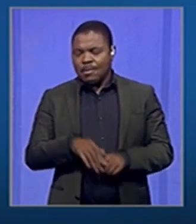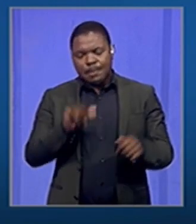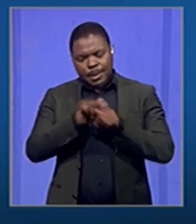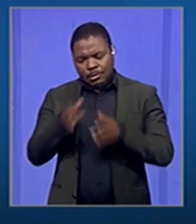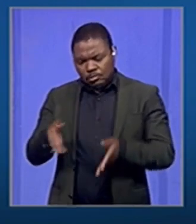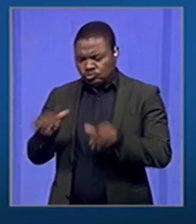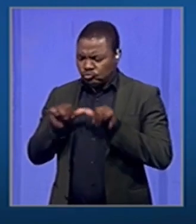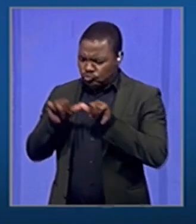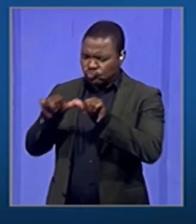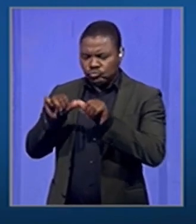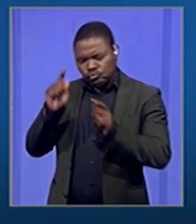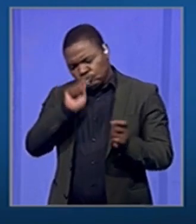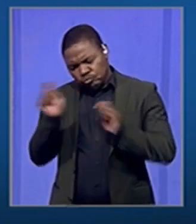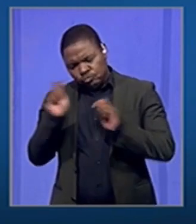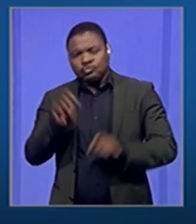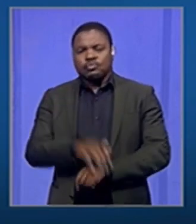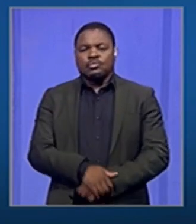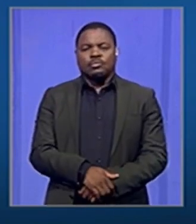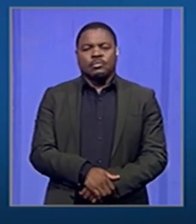kolobetšwe.